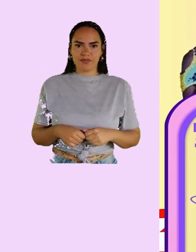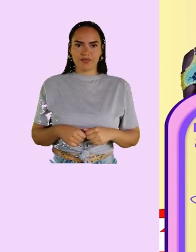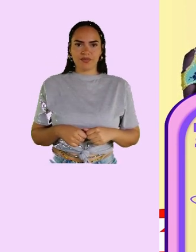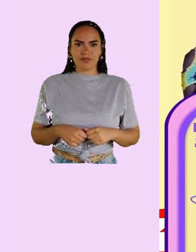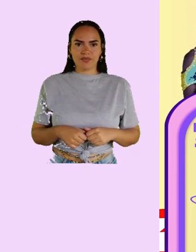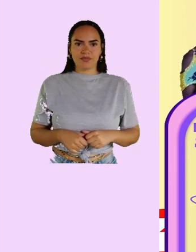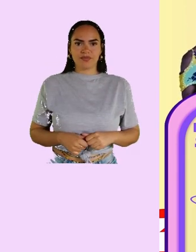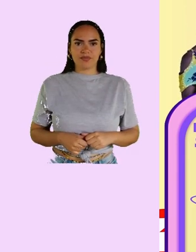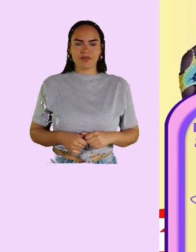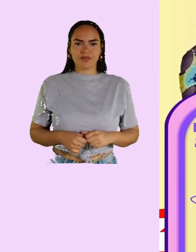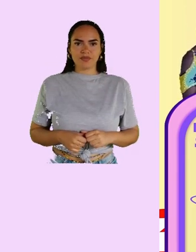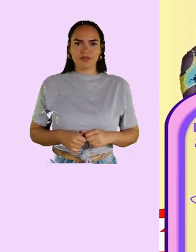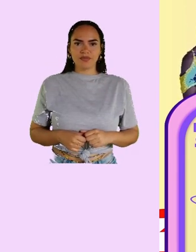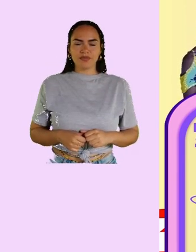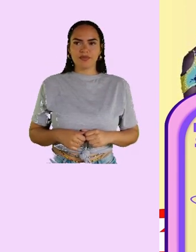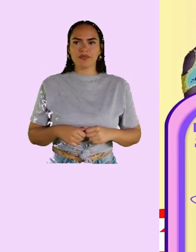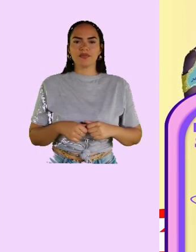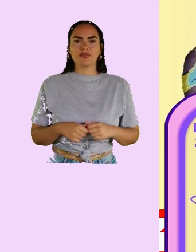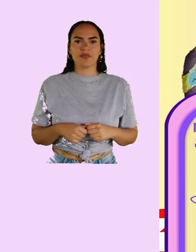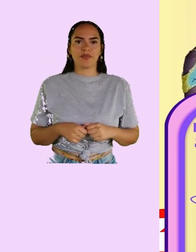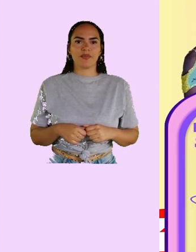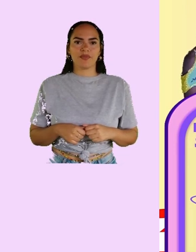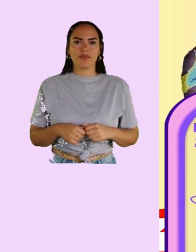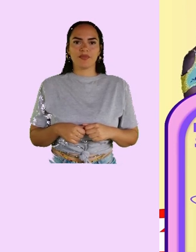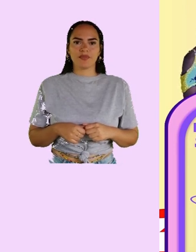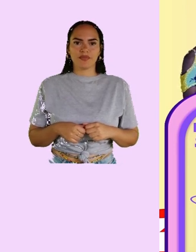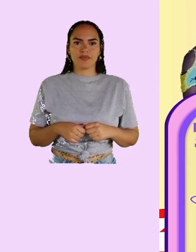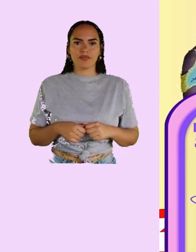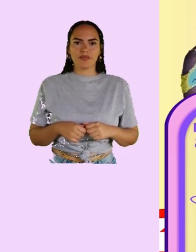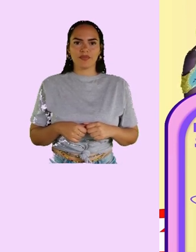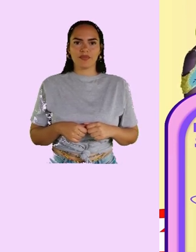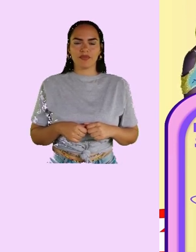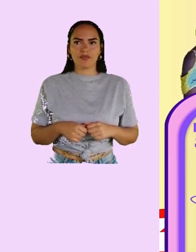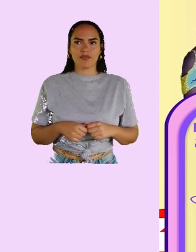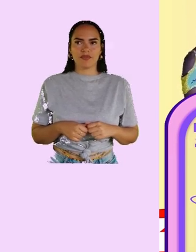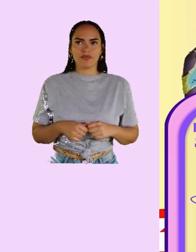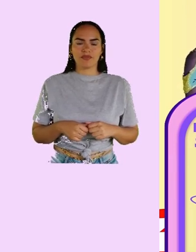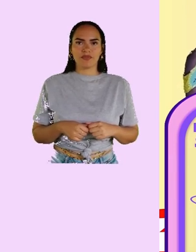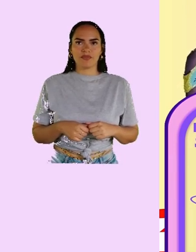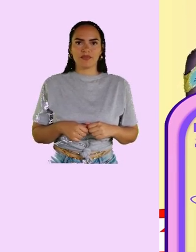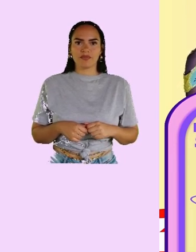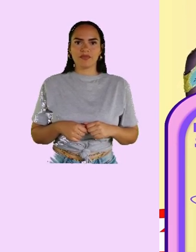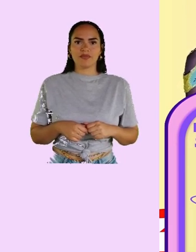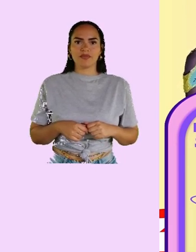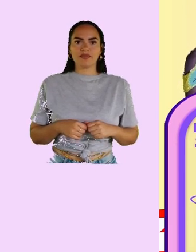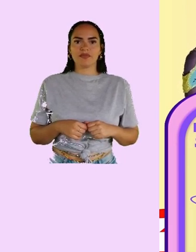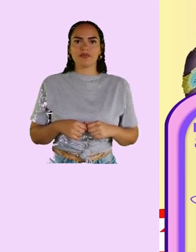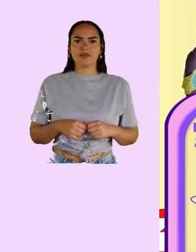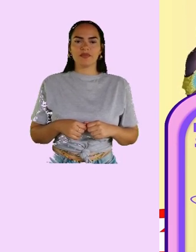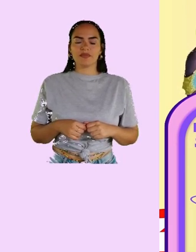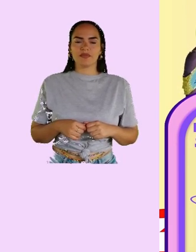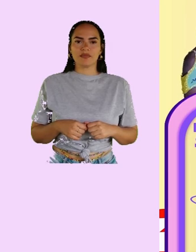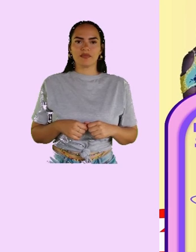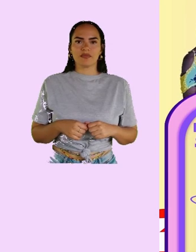Whilst that is an accurate statement, Hater Samiir, on a technicality, the event of our birth was before 2019, so this is fair